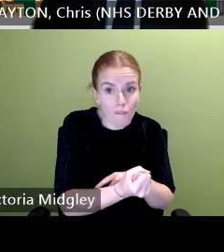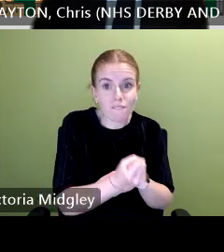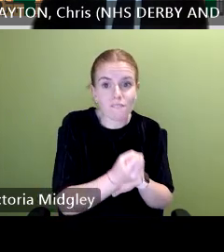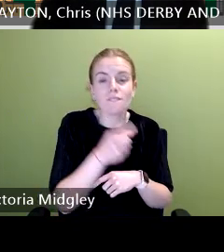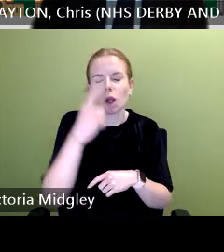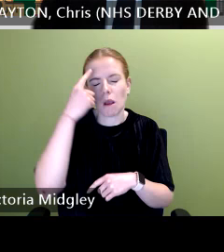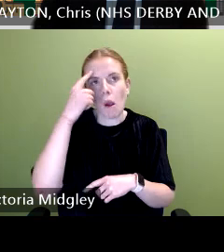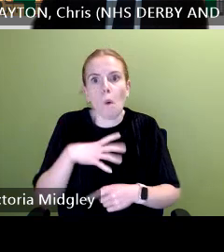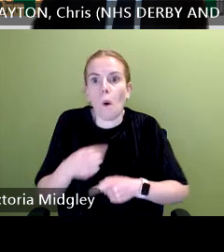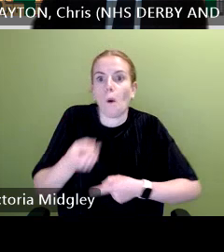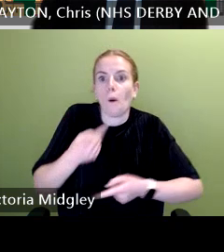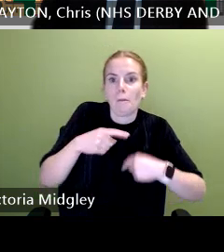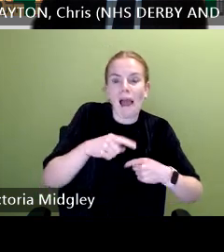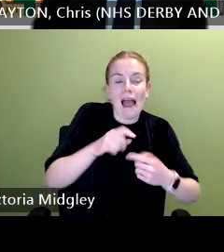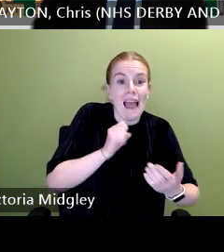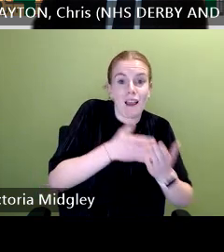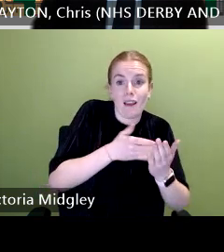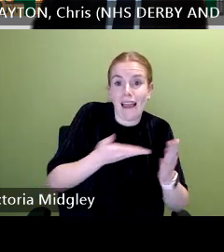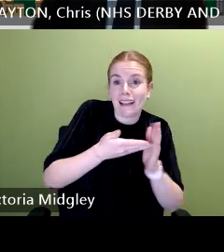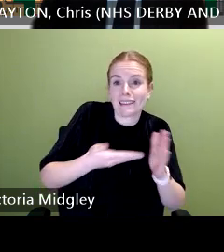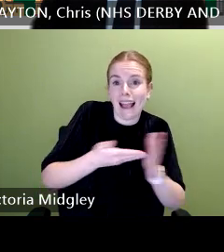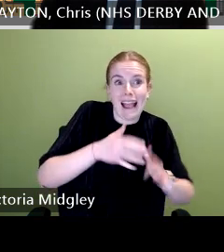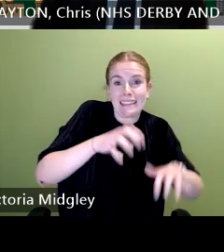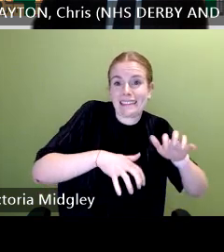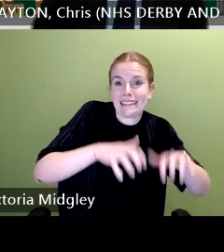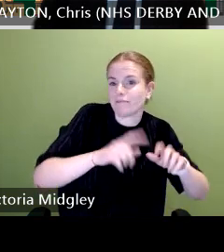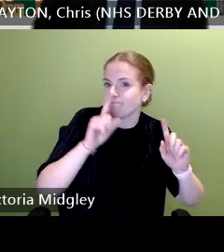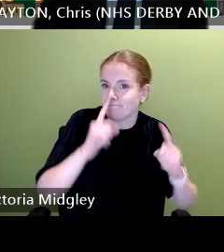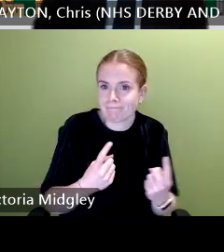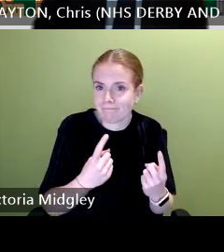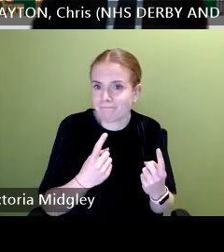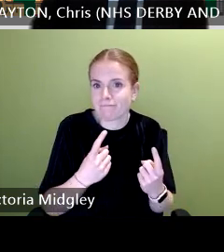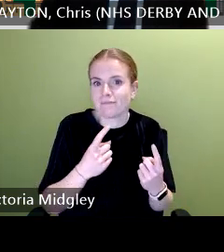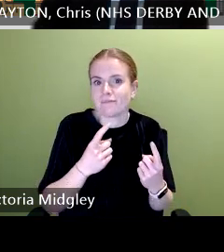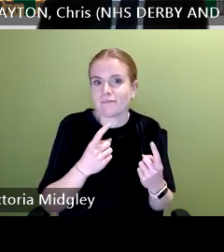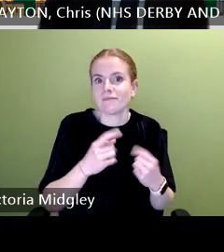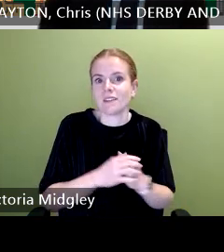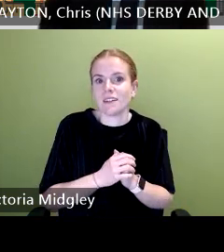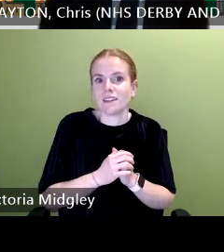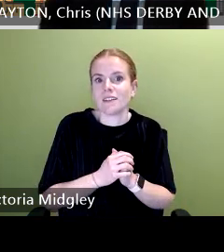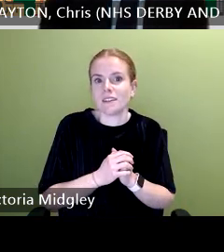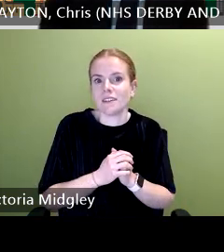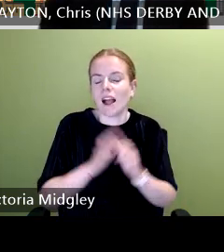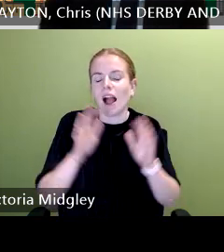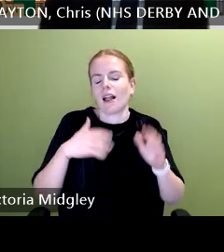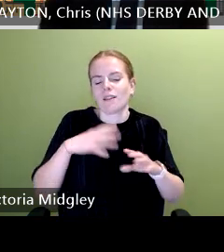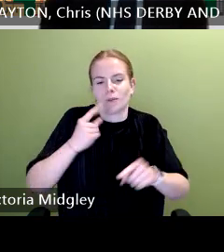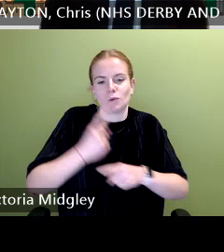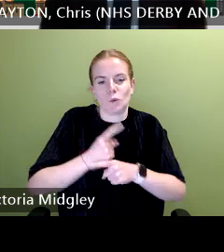screen you can type. There's still people typing, so I better stop talking and putting people off.